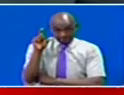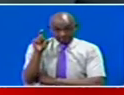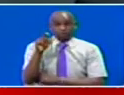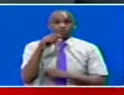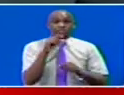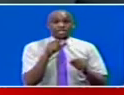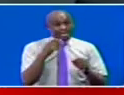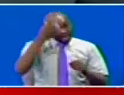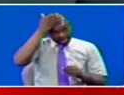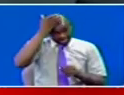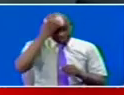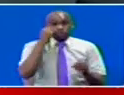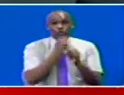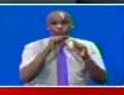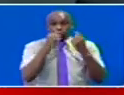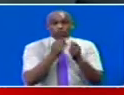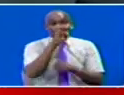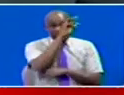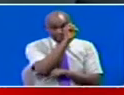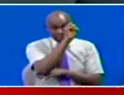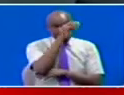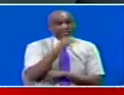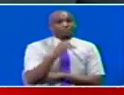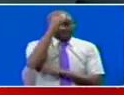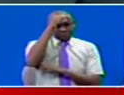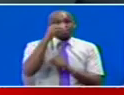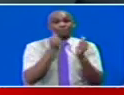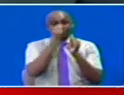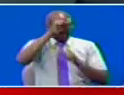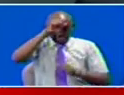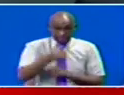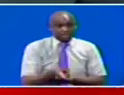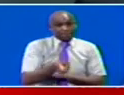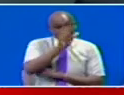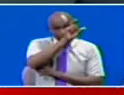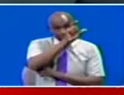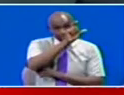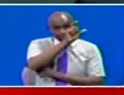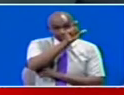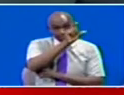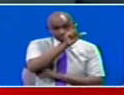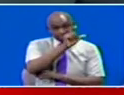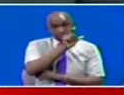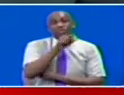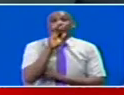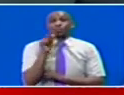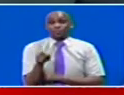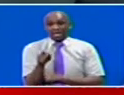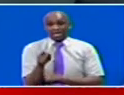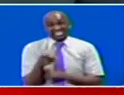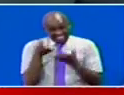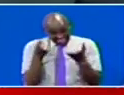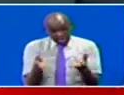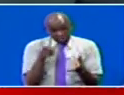for nurses in job group M and above, 15,000 shillings. That the